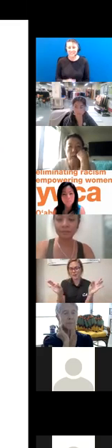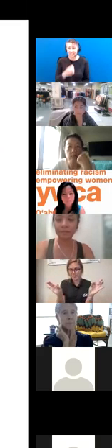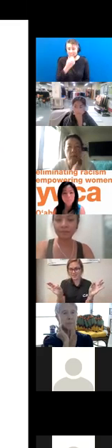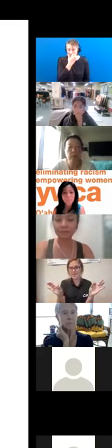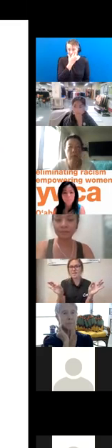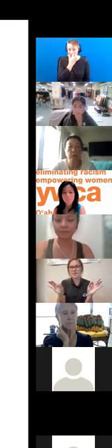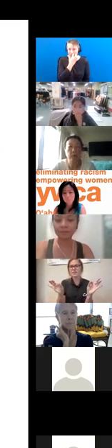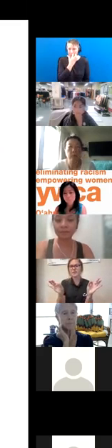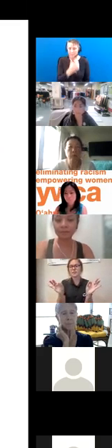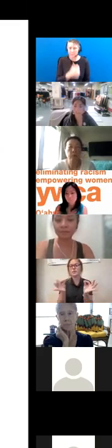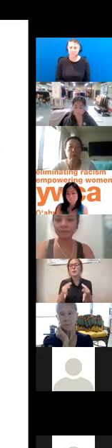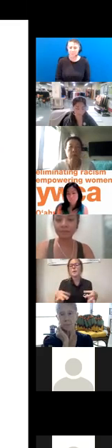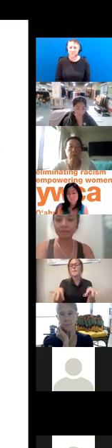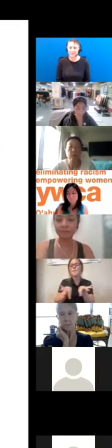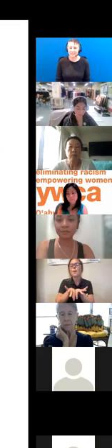Now, sign language.